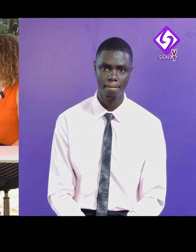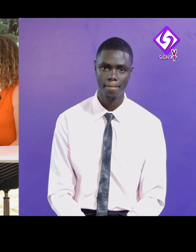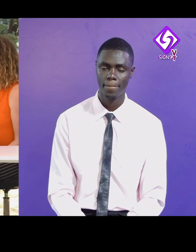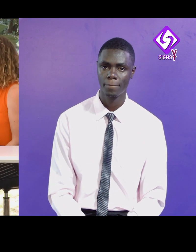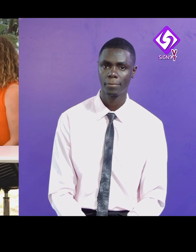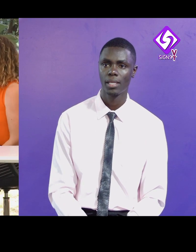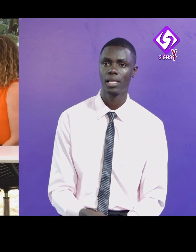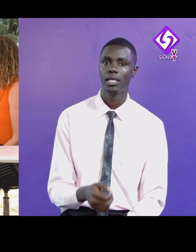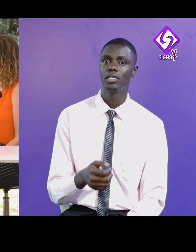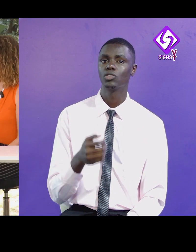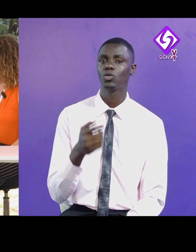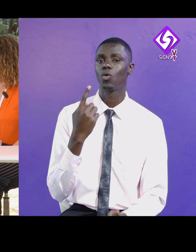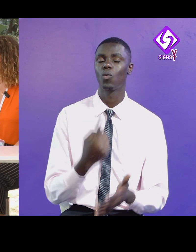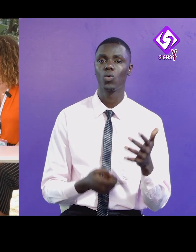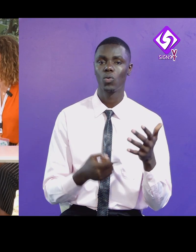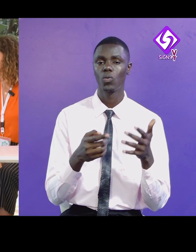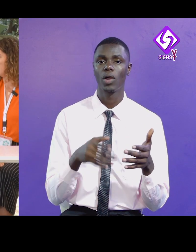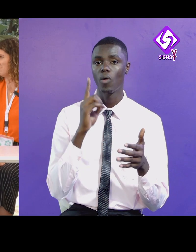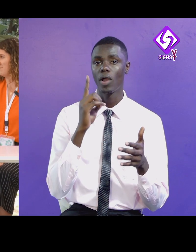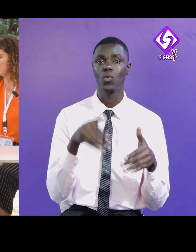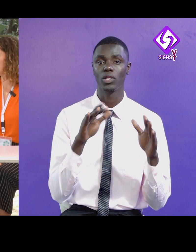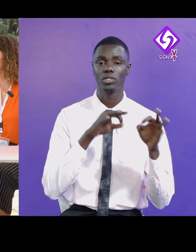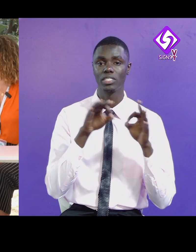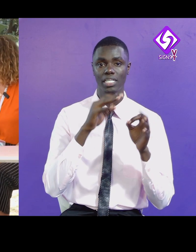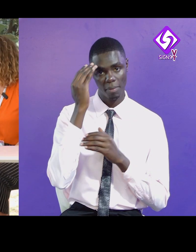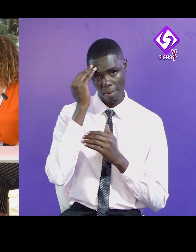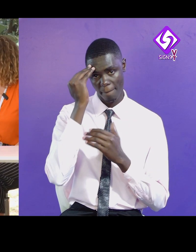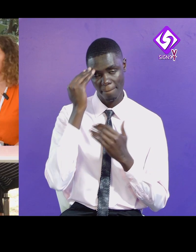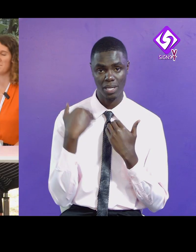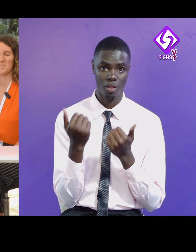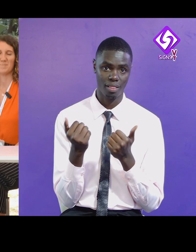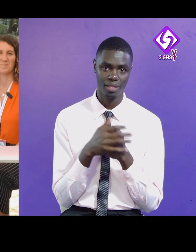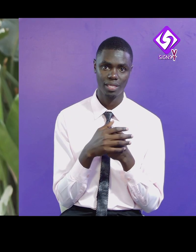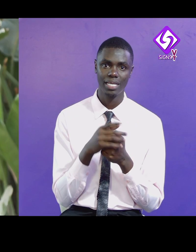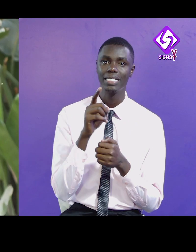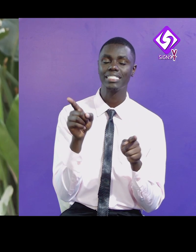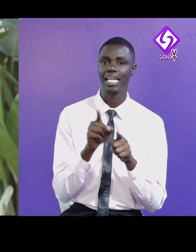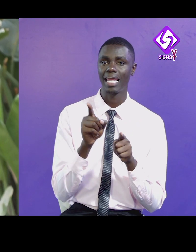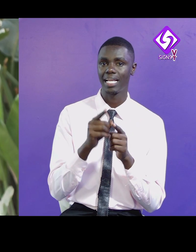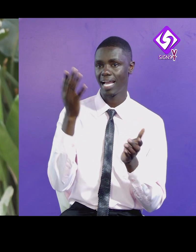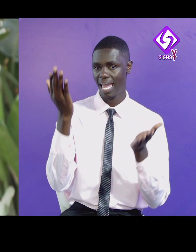So one way to like describe about mental health is like think of it as a seesaw.